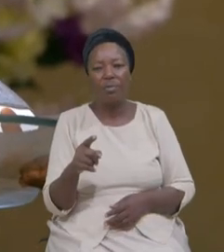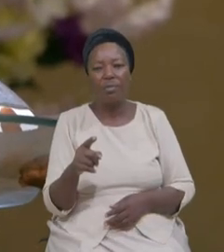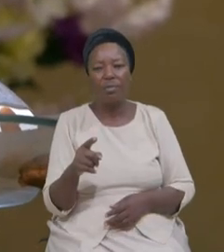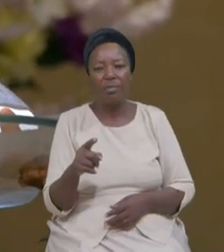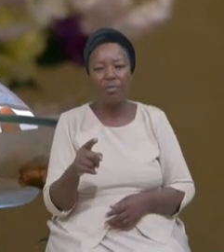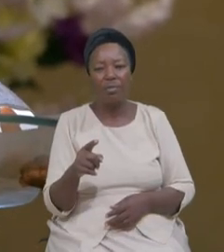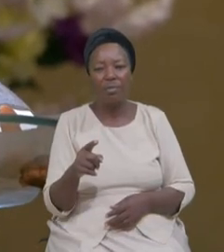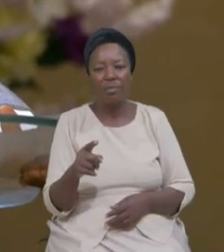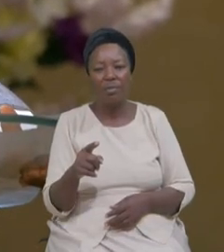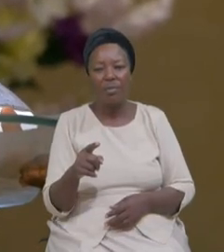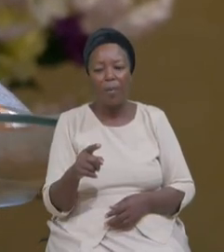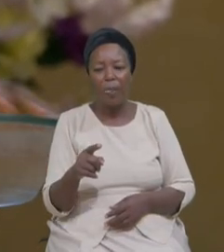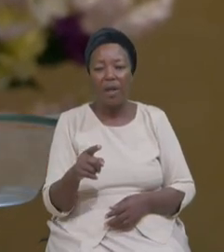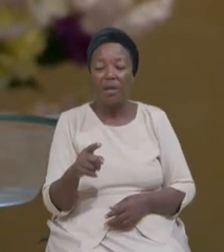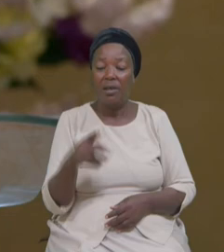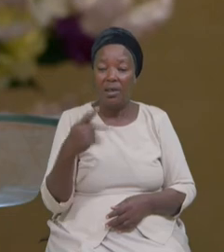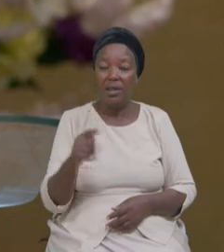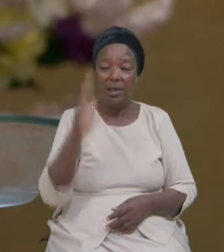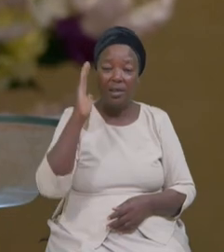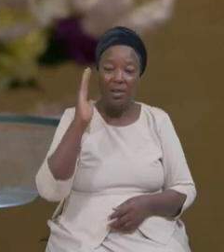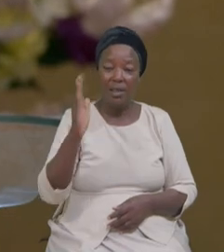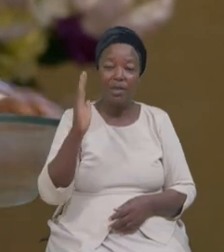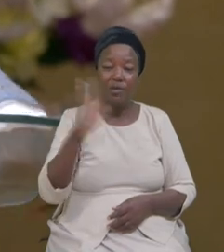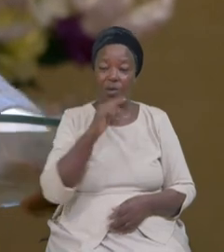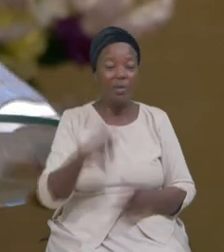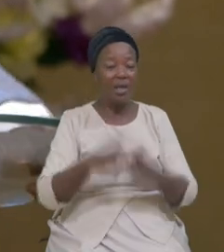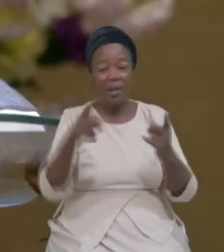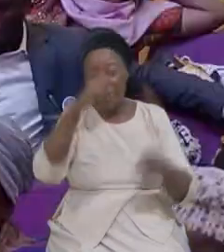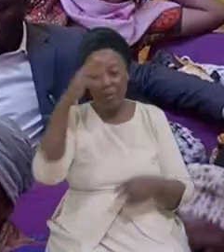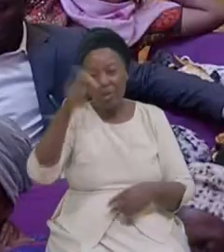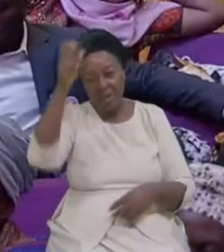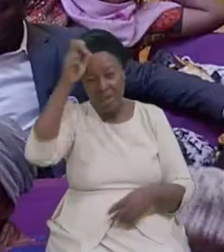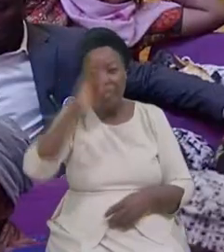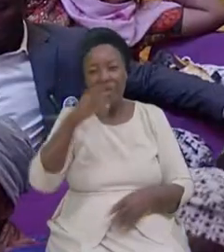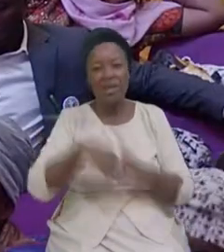The devil is in trouble. I said the devil is in trouble.